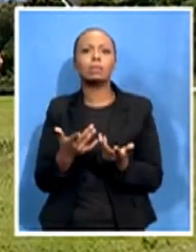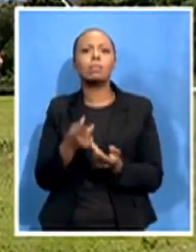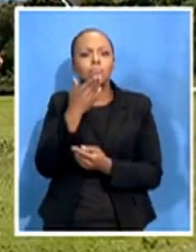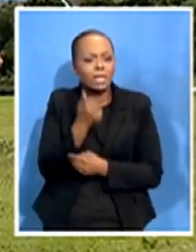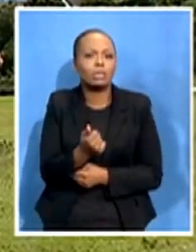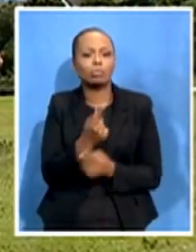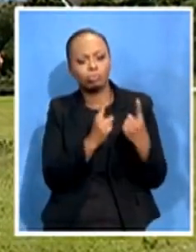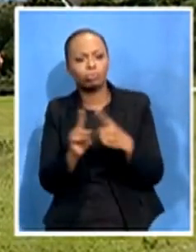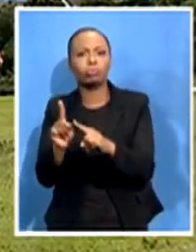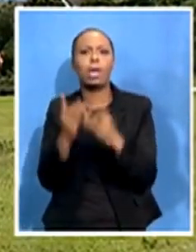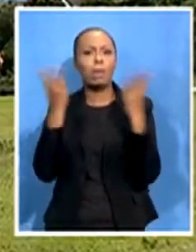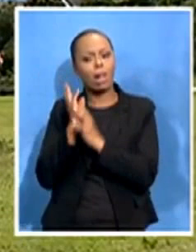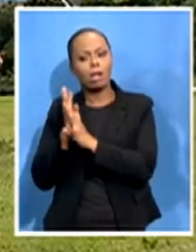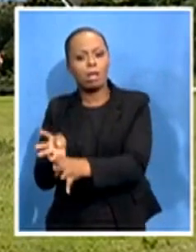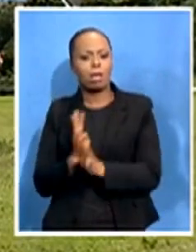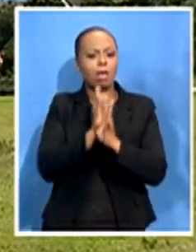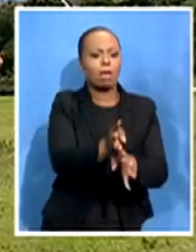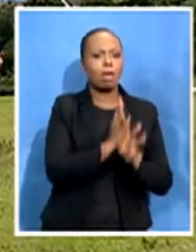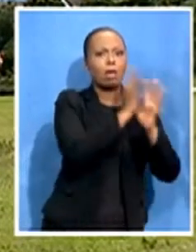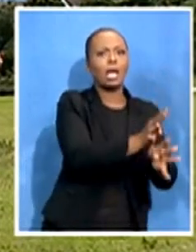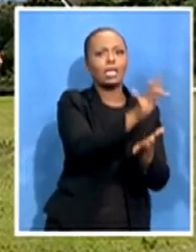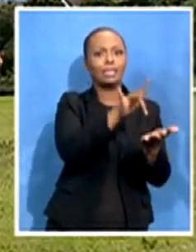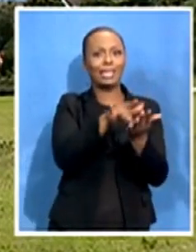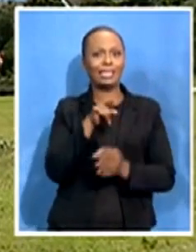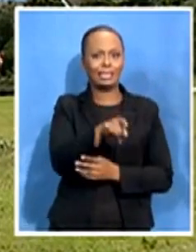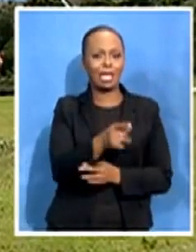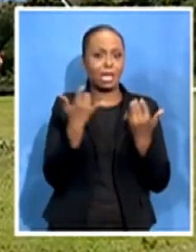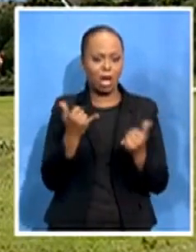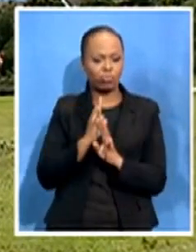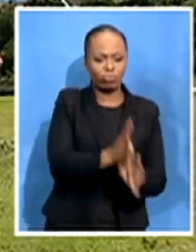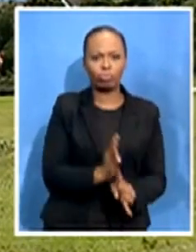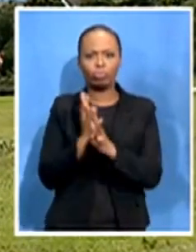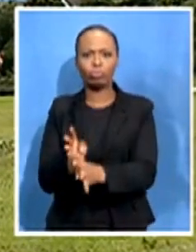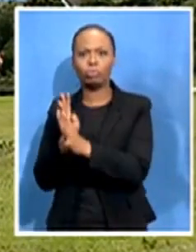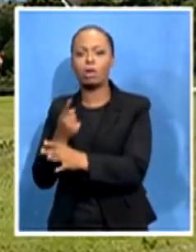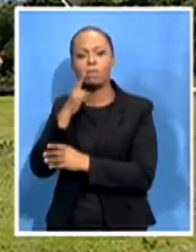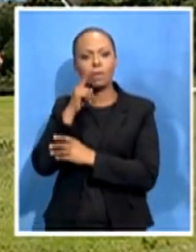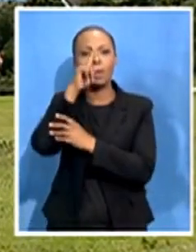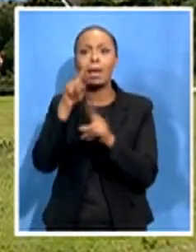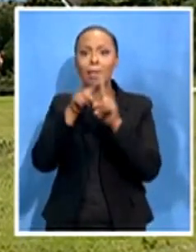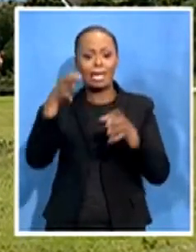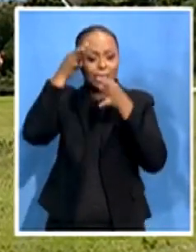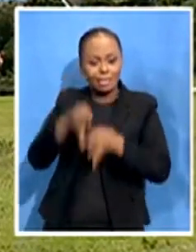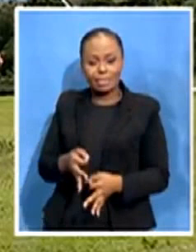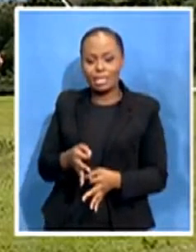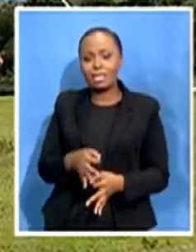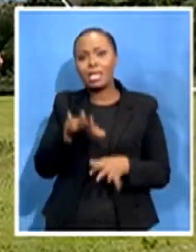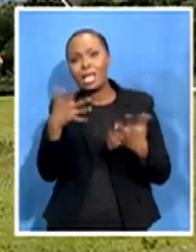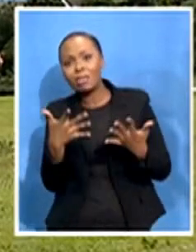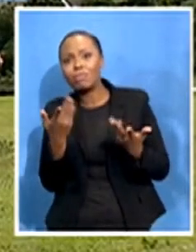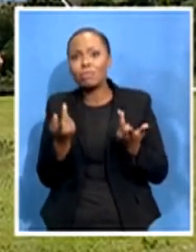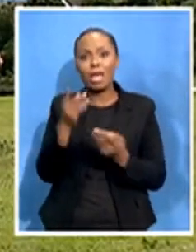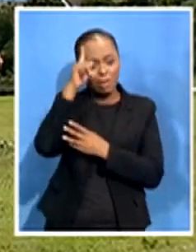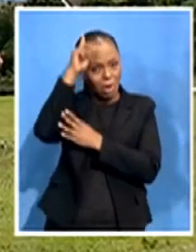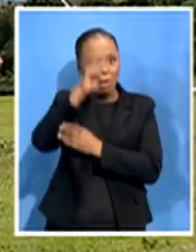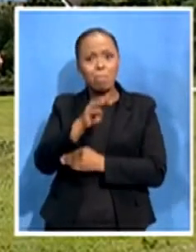tested. Overall, he said that at this stage he cannot make a decision about whether the metro is going to be on lockdown or not. There is huge